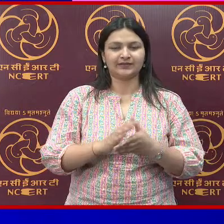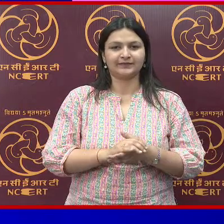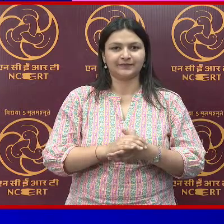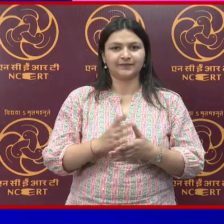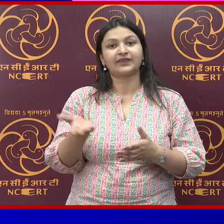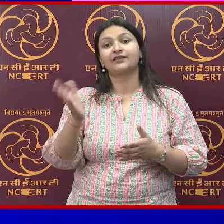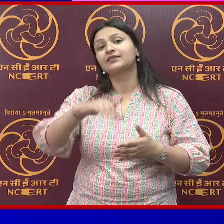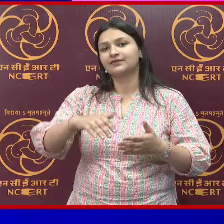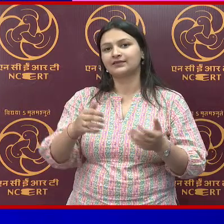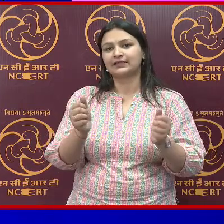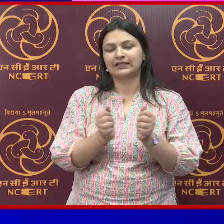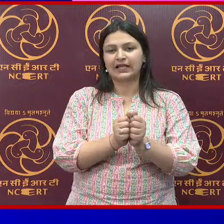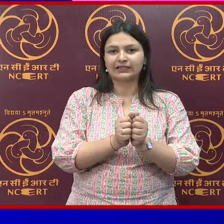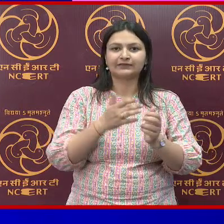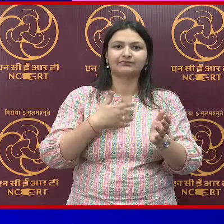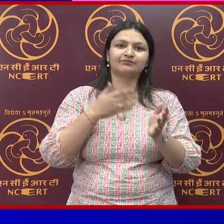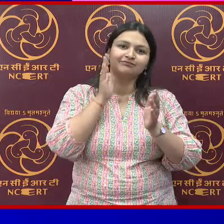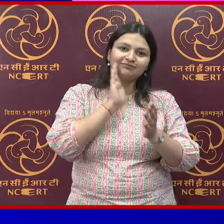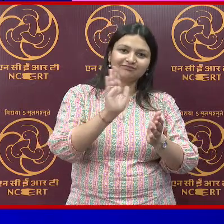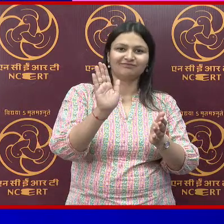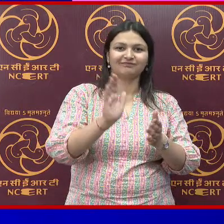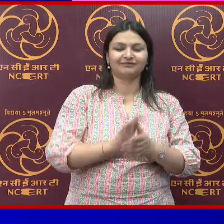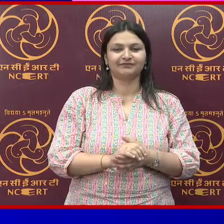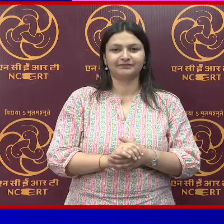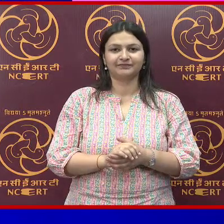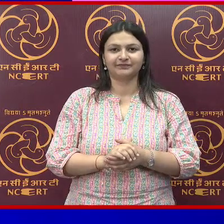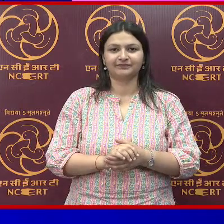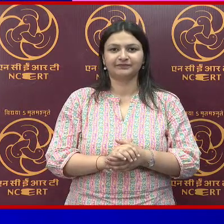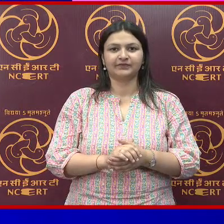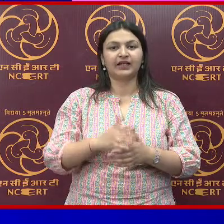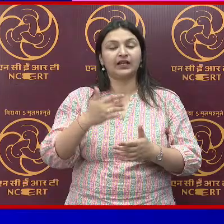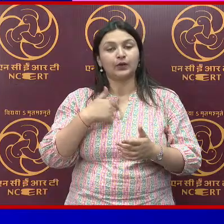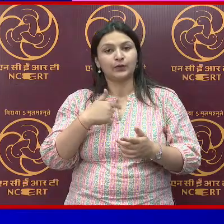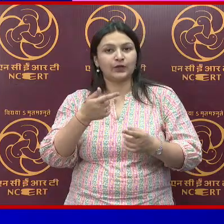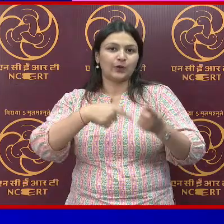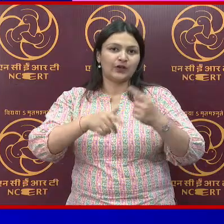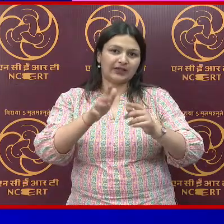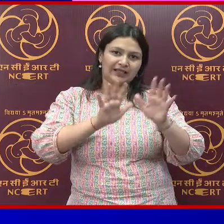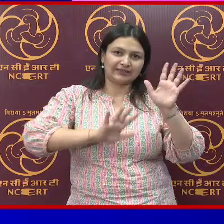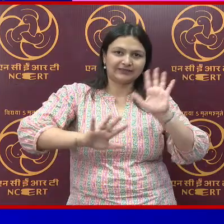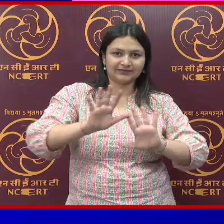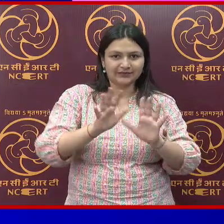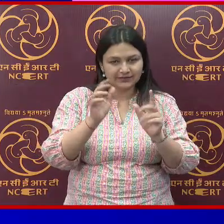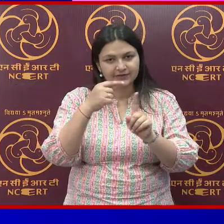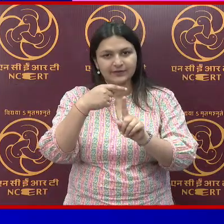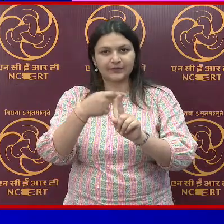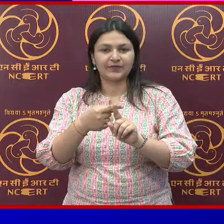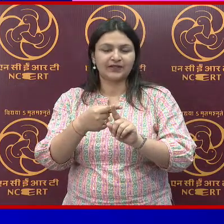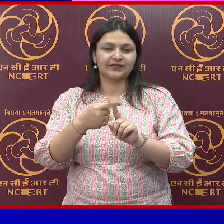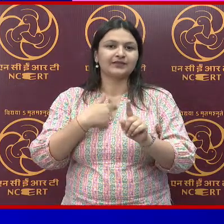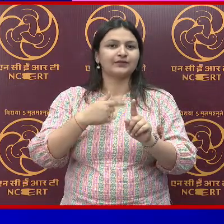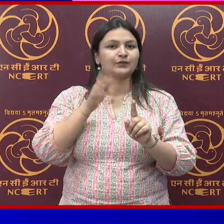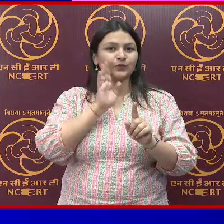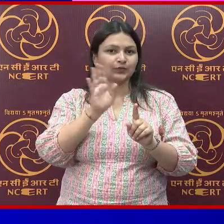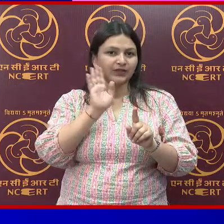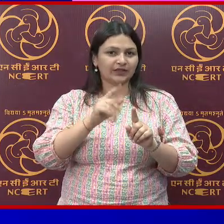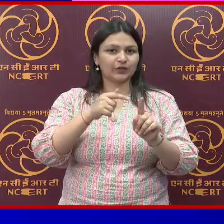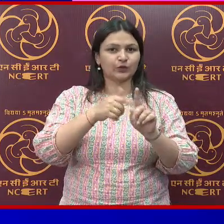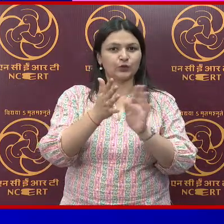sing along? Yes, ma'am. Okay. I'll just follow you. And You we start will do singing the it. actions also. Okay. Two little